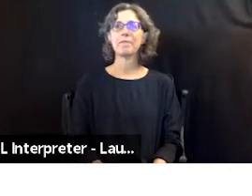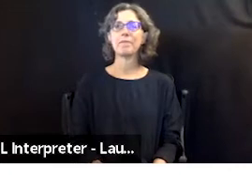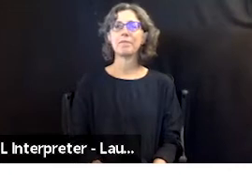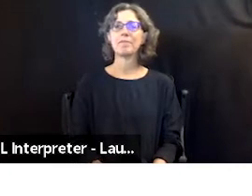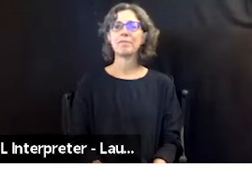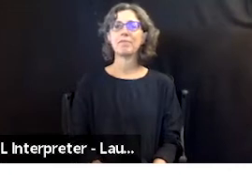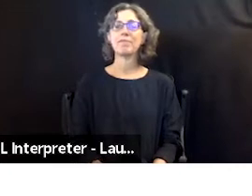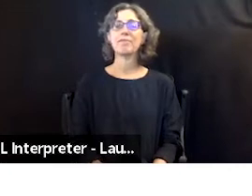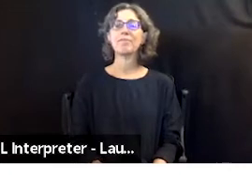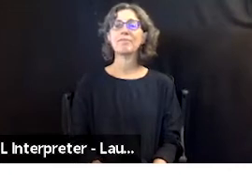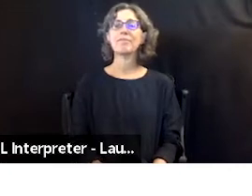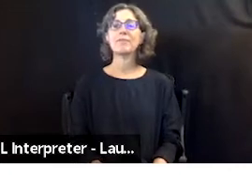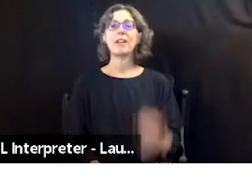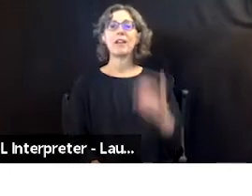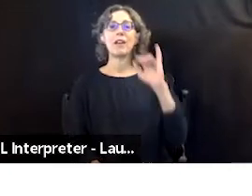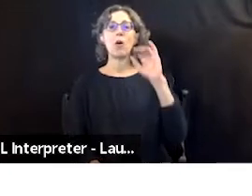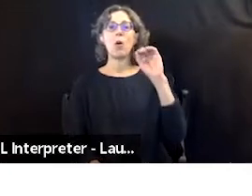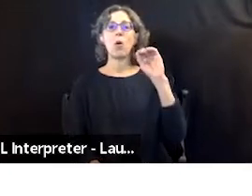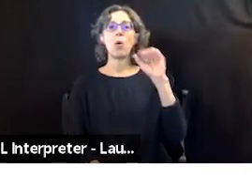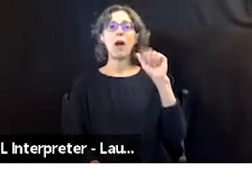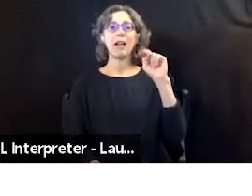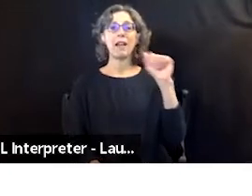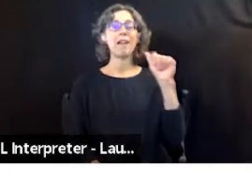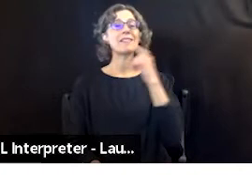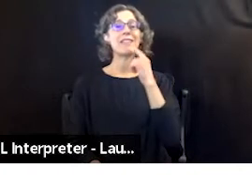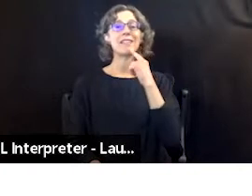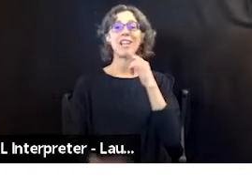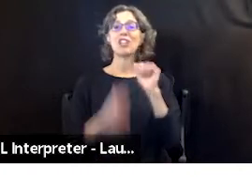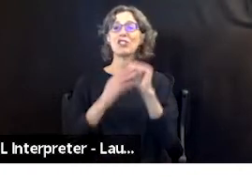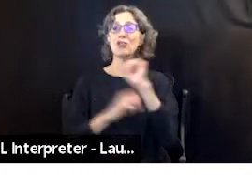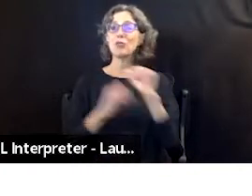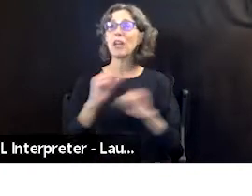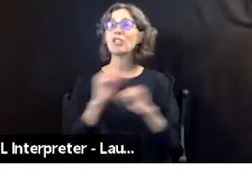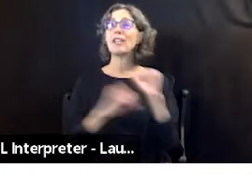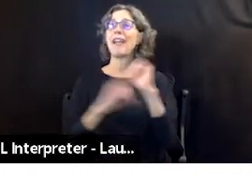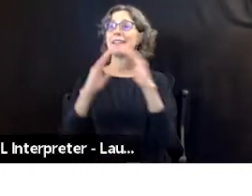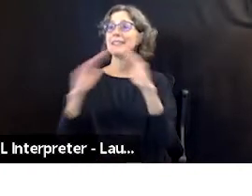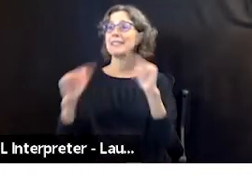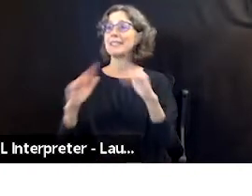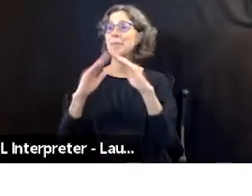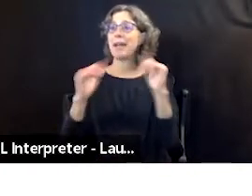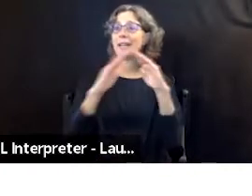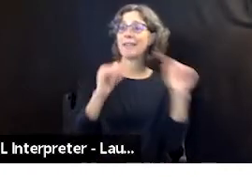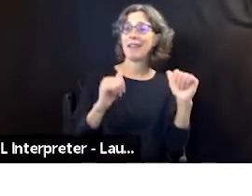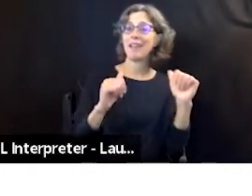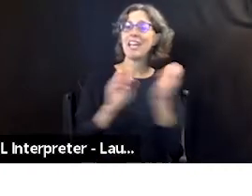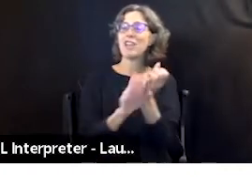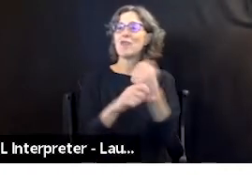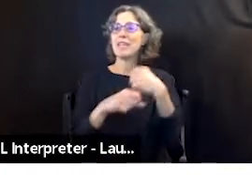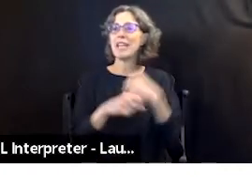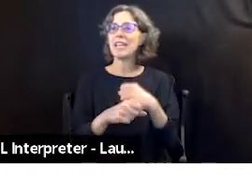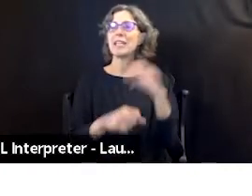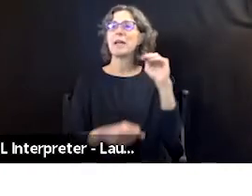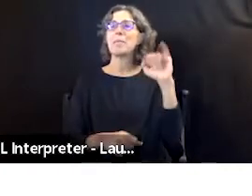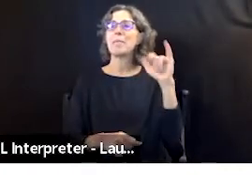Mm-hmm. And Oana points out how structurally and systematically this is organized. And it creates these microaggressions